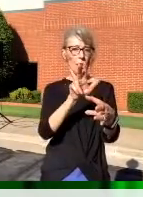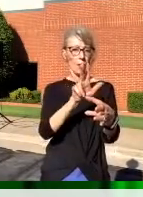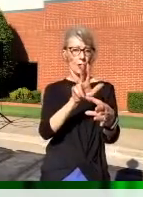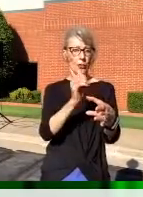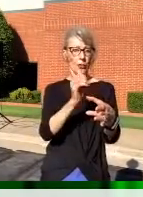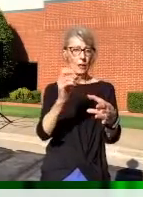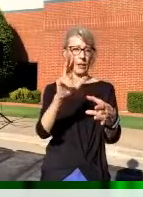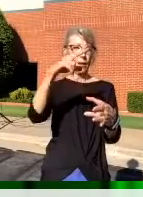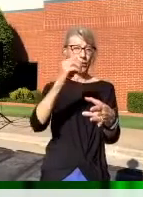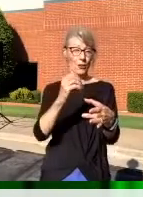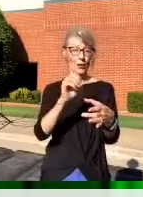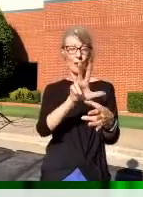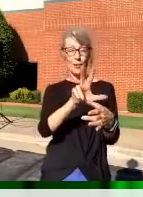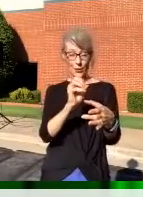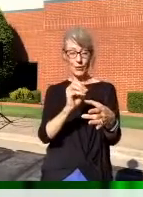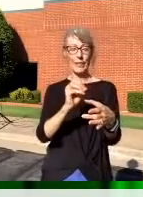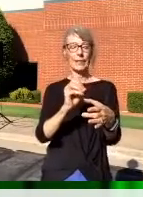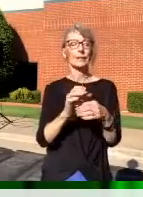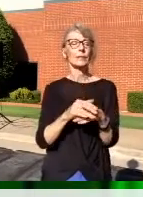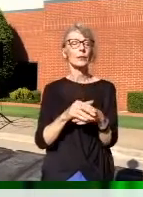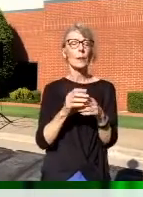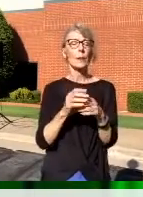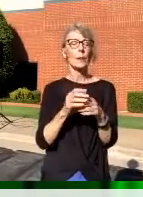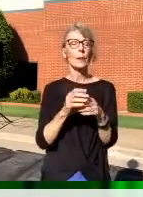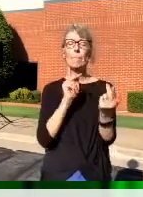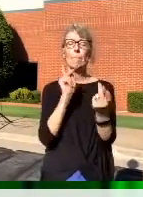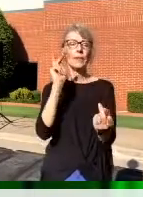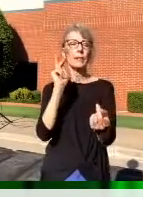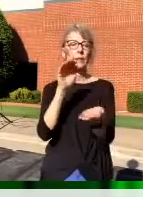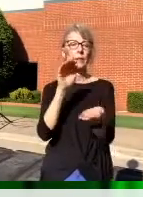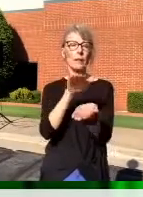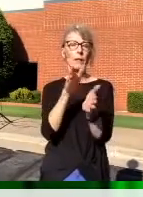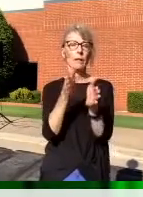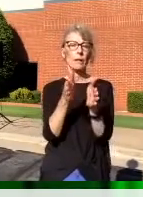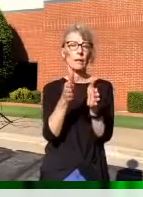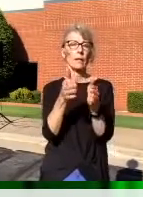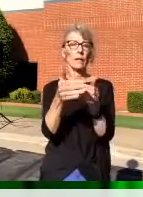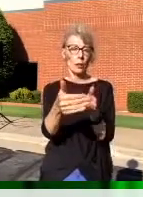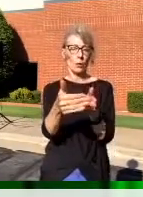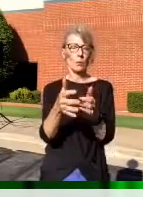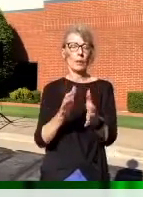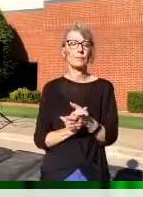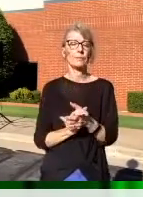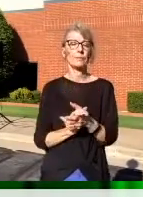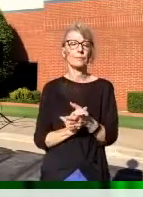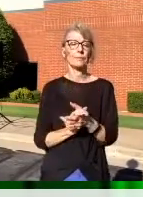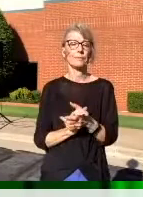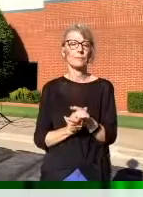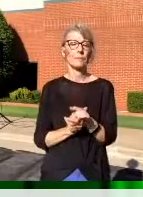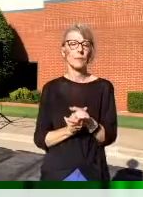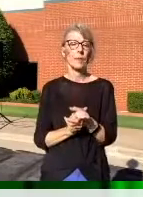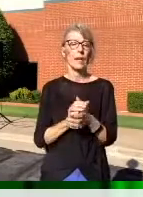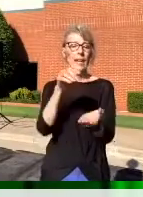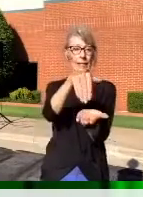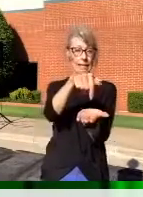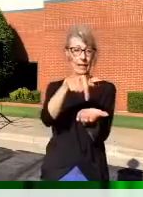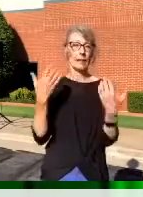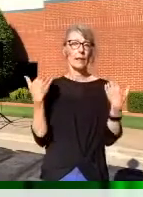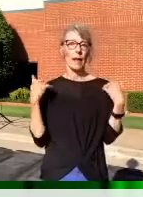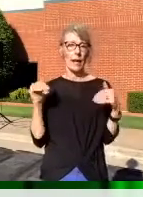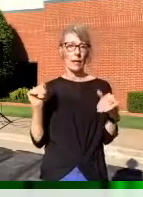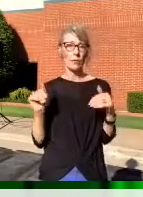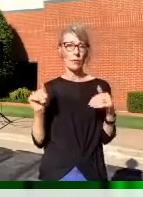in there. You've got the statues of angels in there. But even more importantly than that, this room is where the presence of